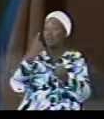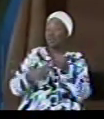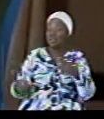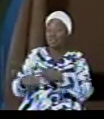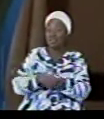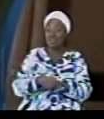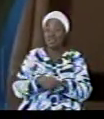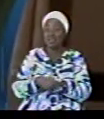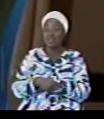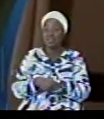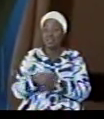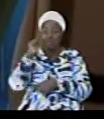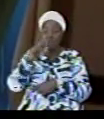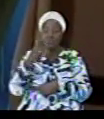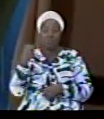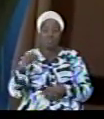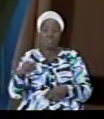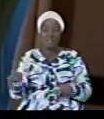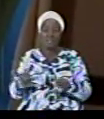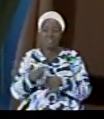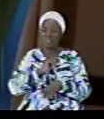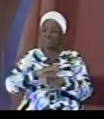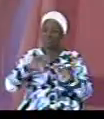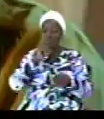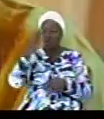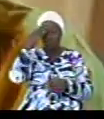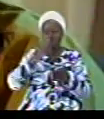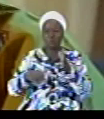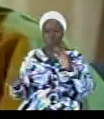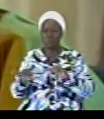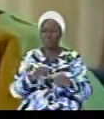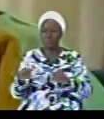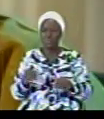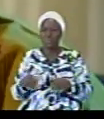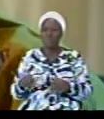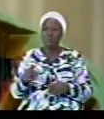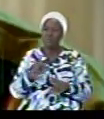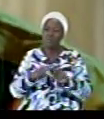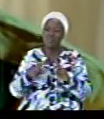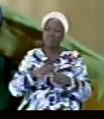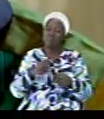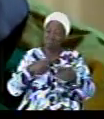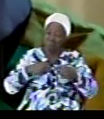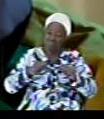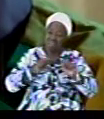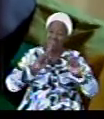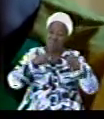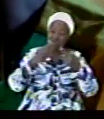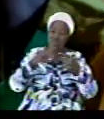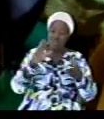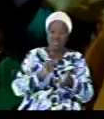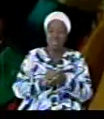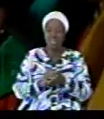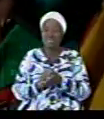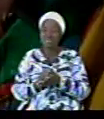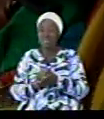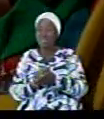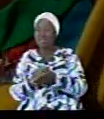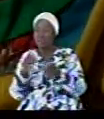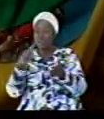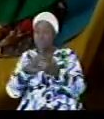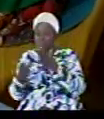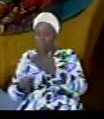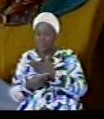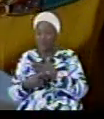was like, I don't know what to do. I lose control. When I got to this crusade, the baby was still crying, struggling